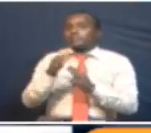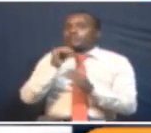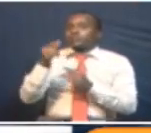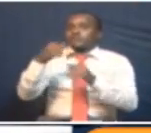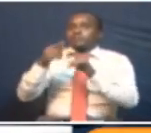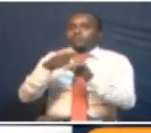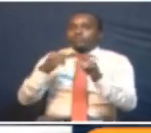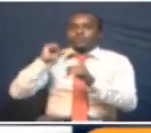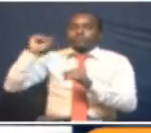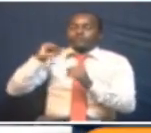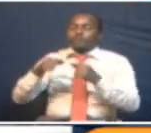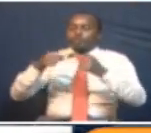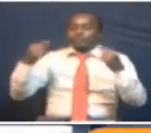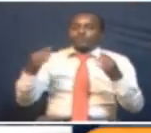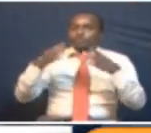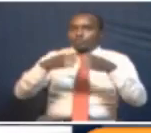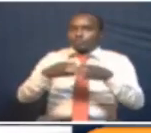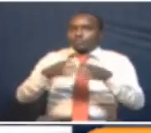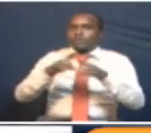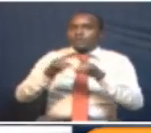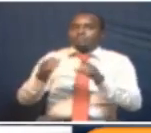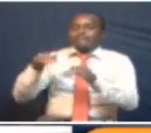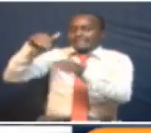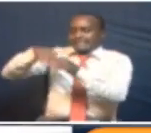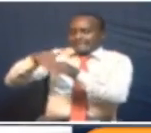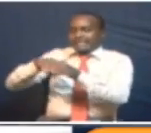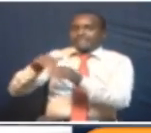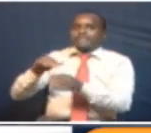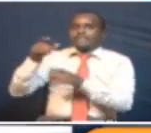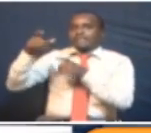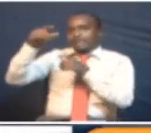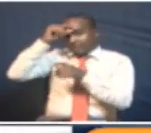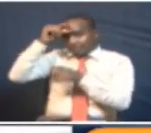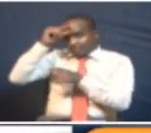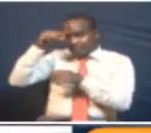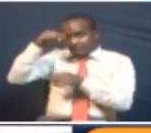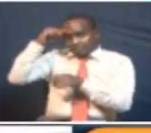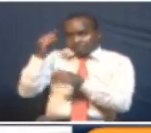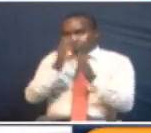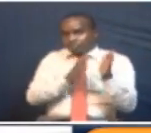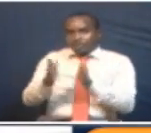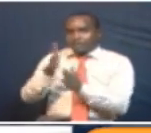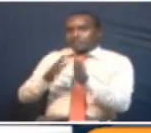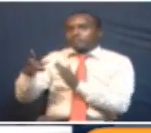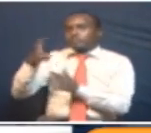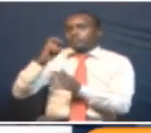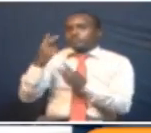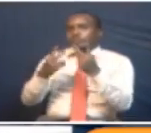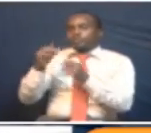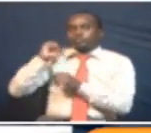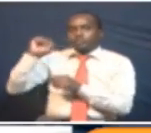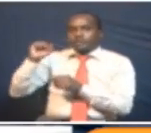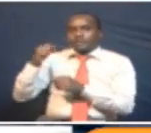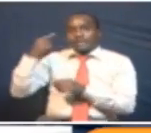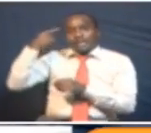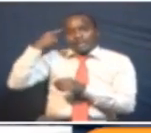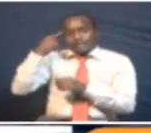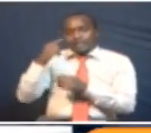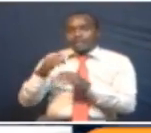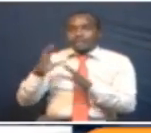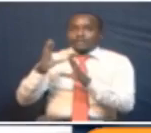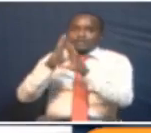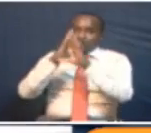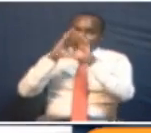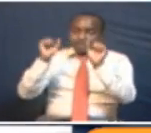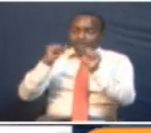political opposition as we know it, but well within the Jubilee faction, because of the arrangements for 2020 politics. I think the president has done well in terms of isolating